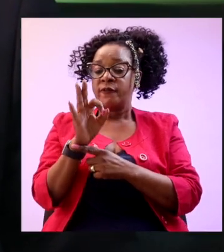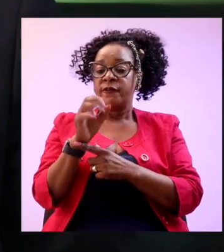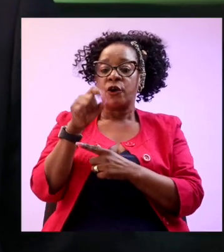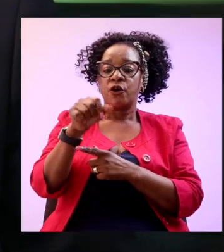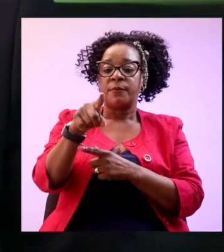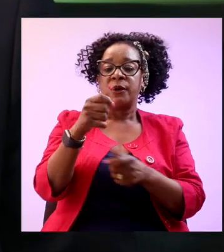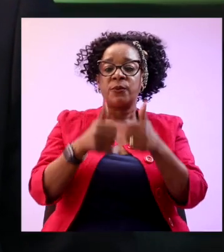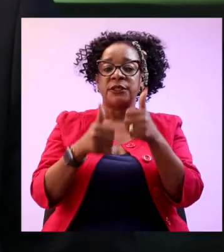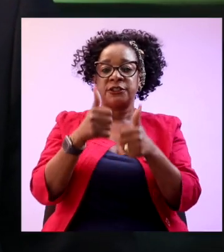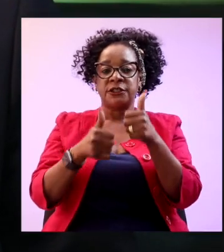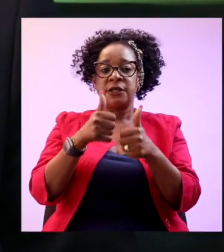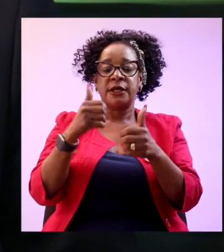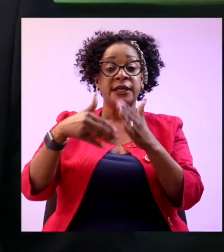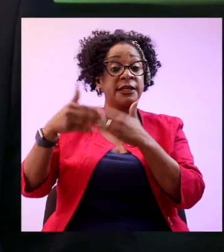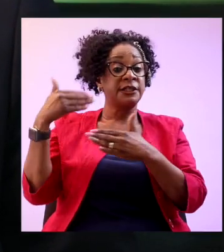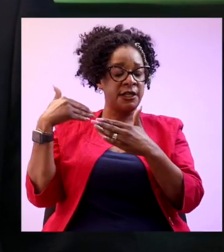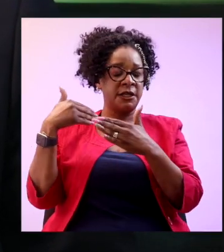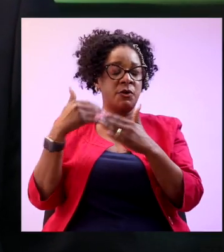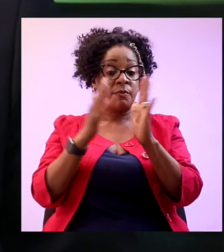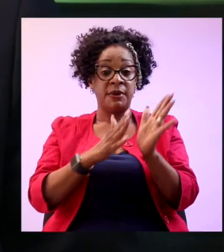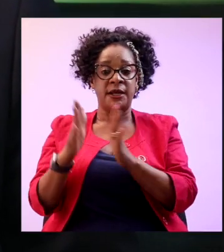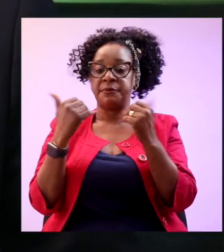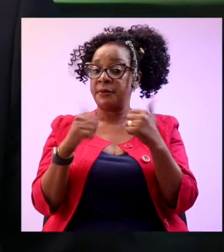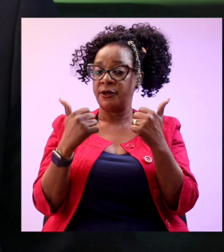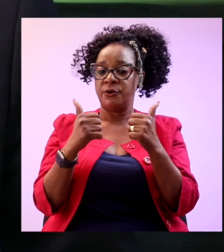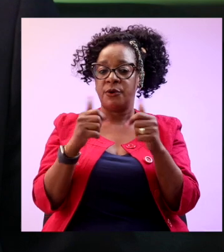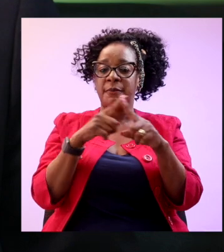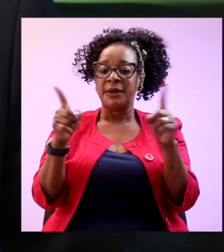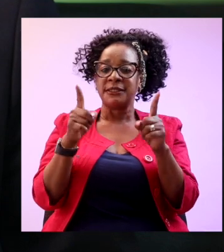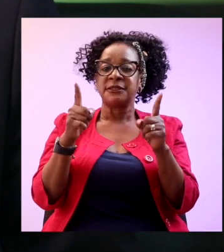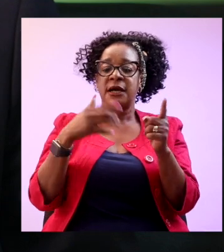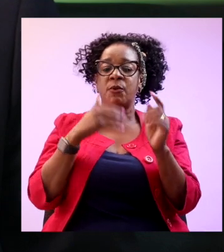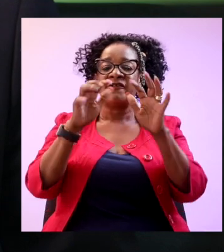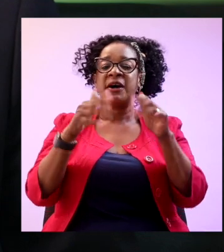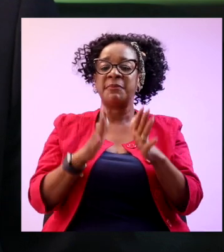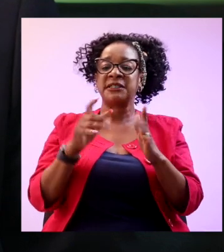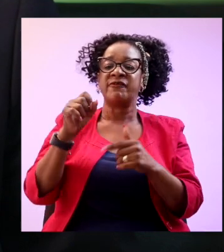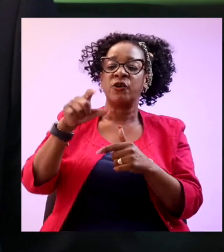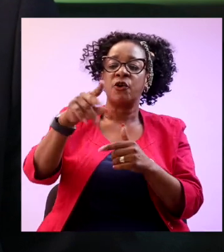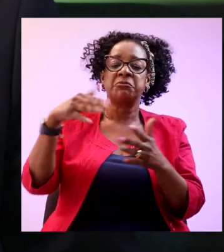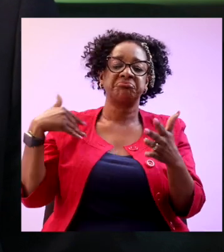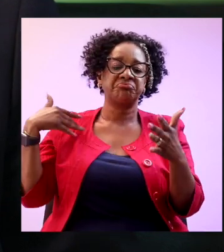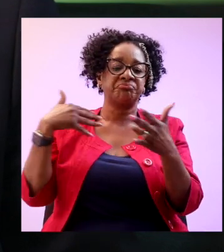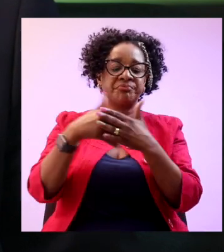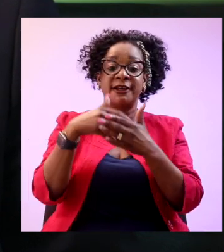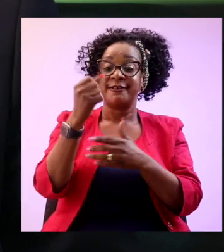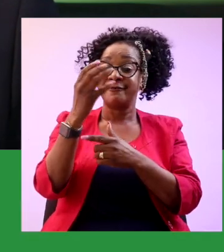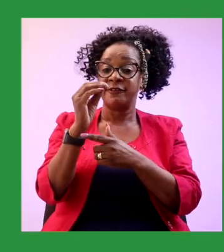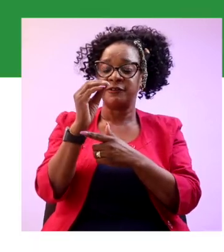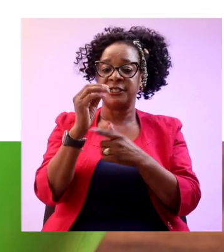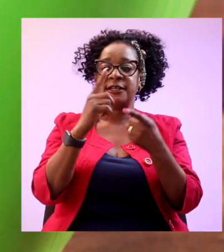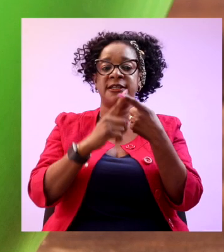One of the crops that were initially not scheduled but has been grown by our farmers for over 50